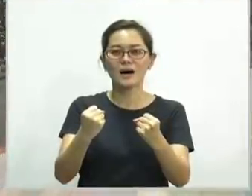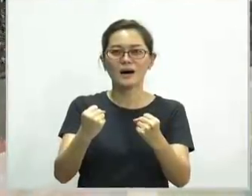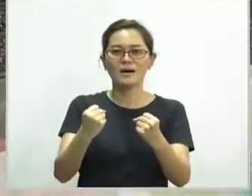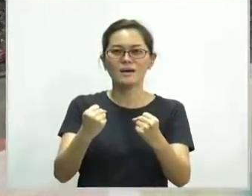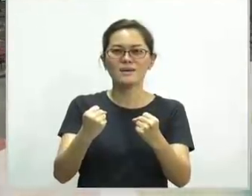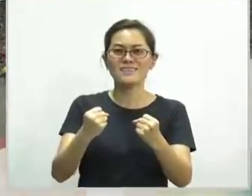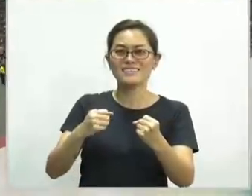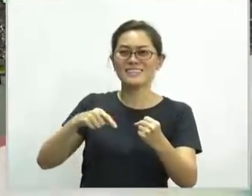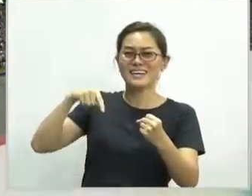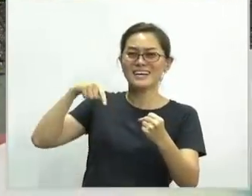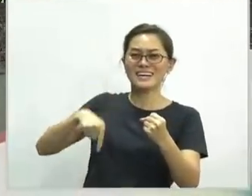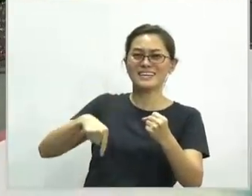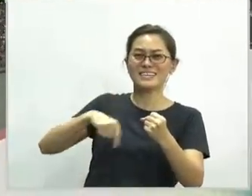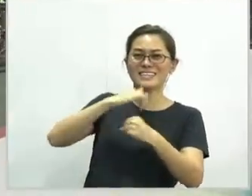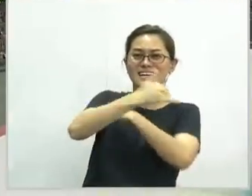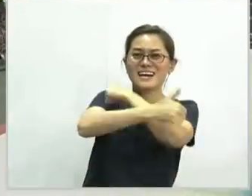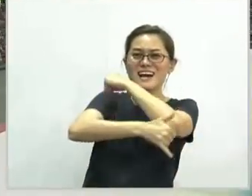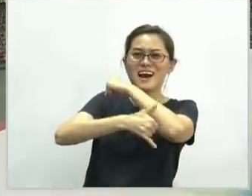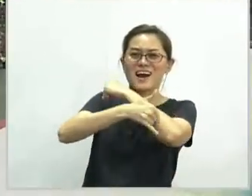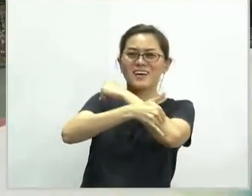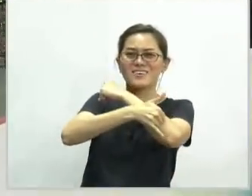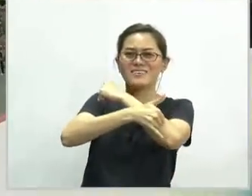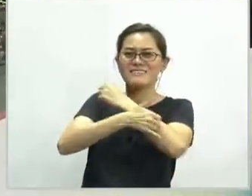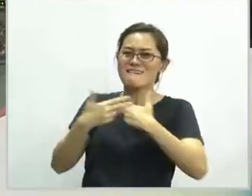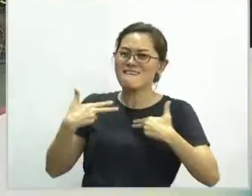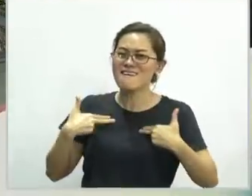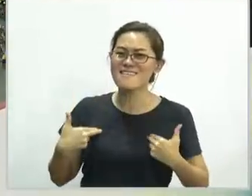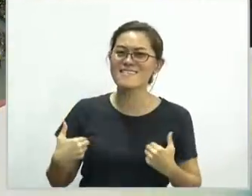Heal this nation.